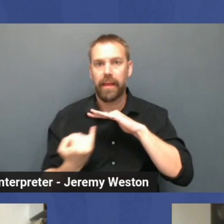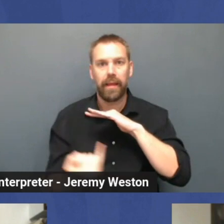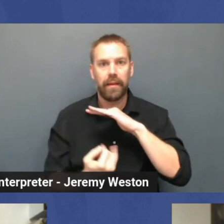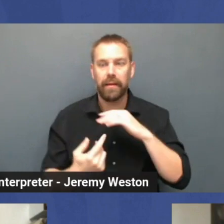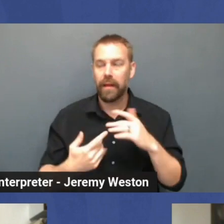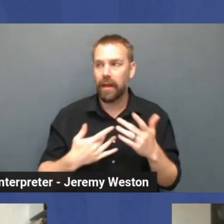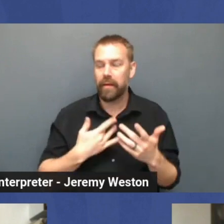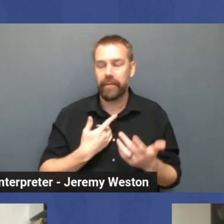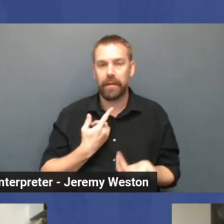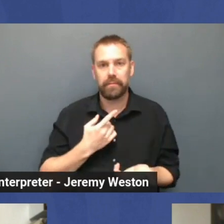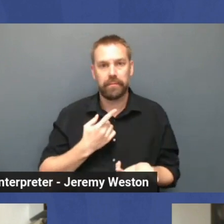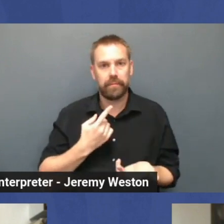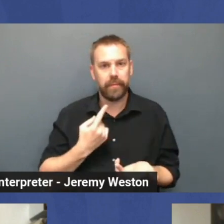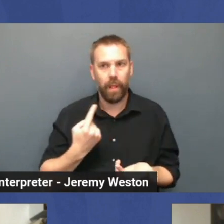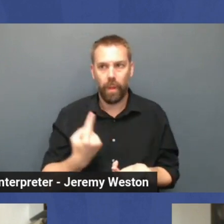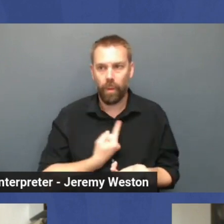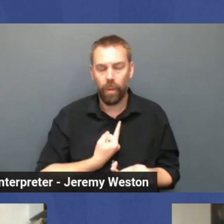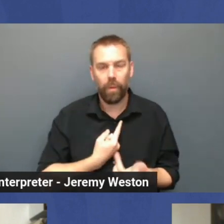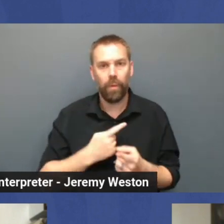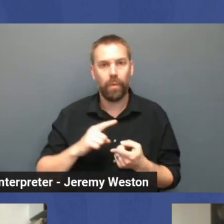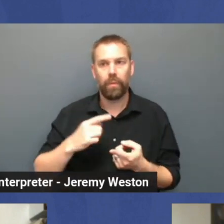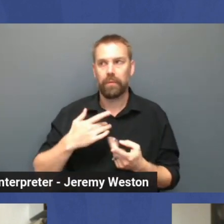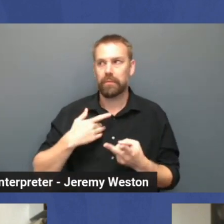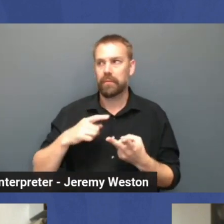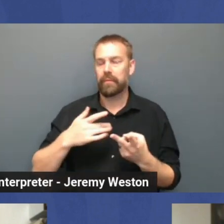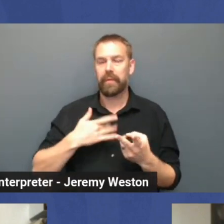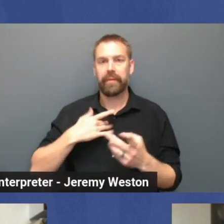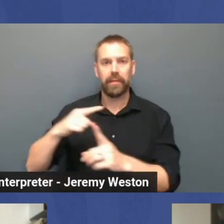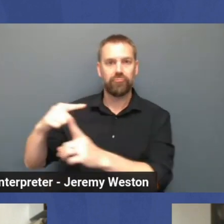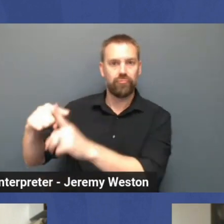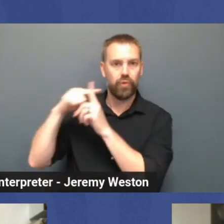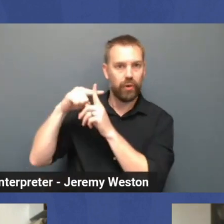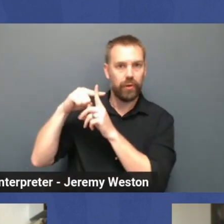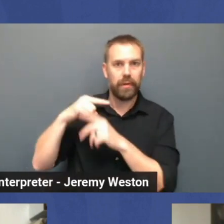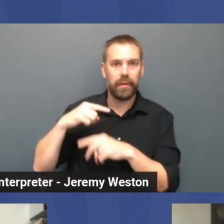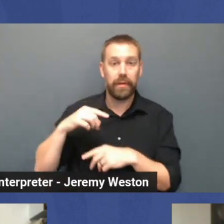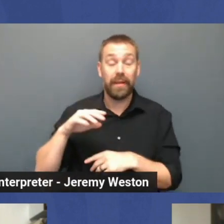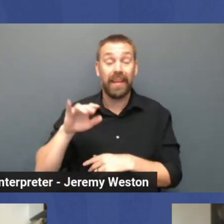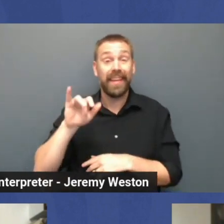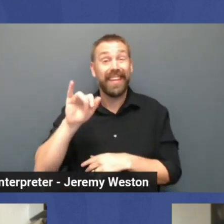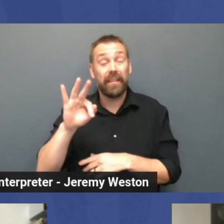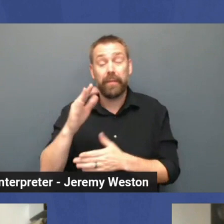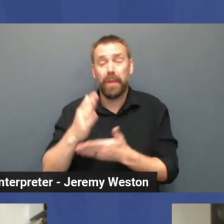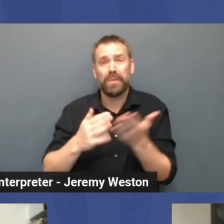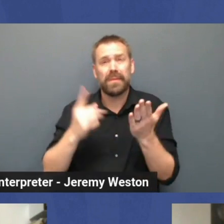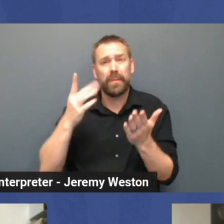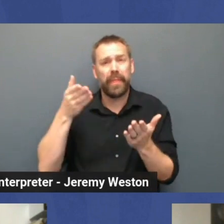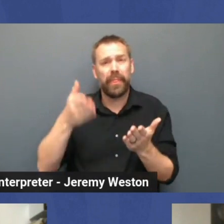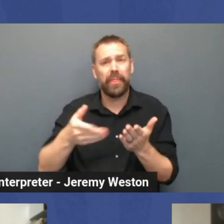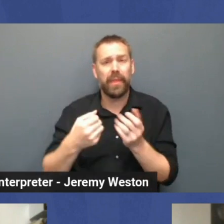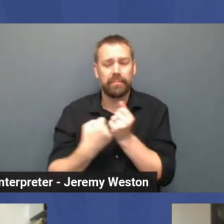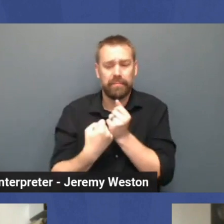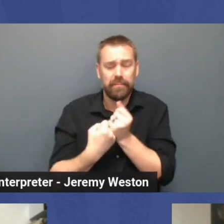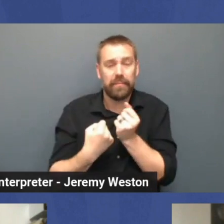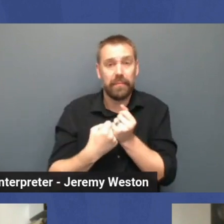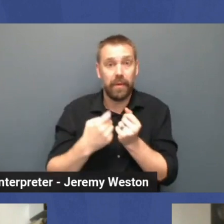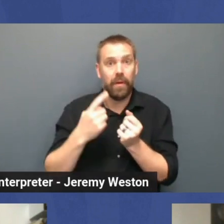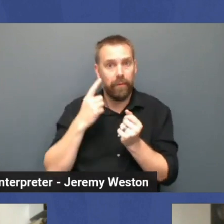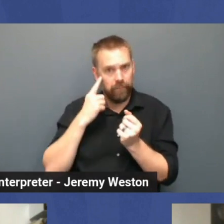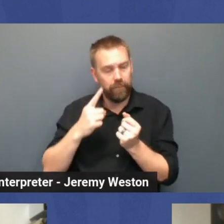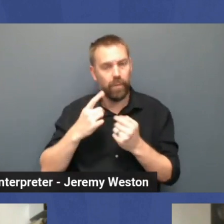targeted. And it really could have helped if I had someone on my side in an emotional and